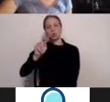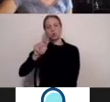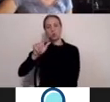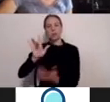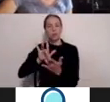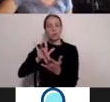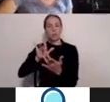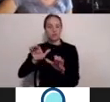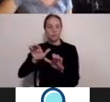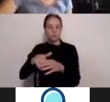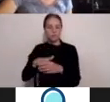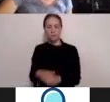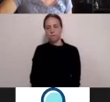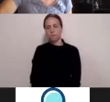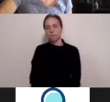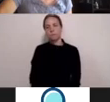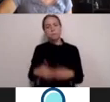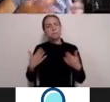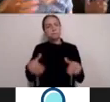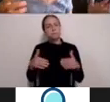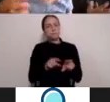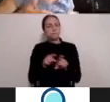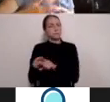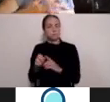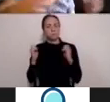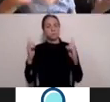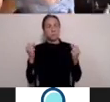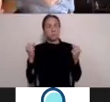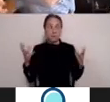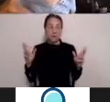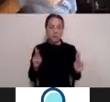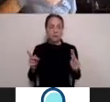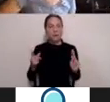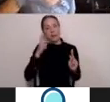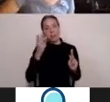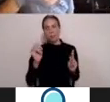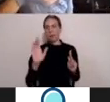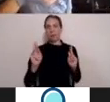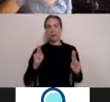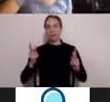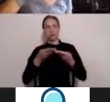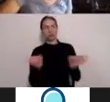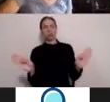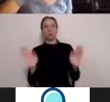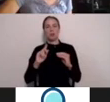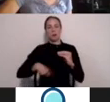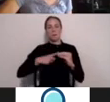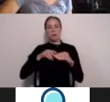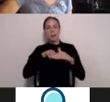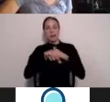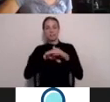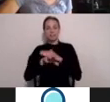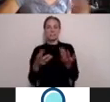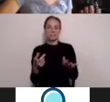activities. And it's really also educated a lot of people, and I think the public in general, about access for people who are deaf and hard of